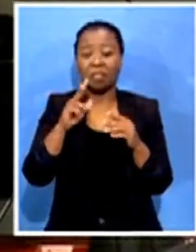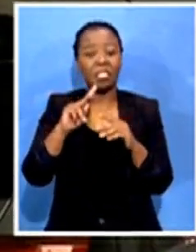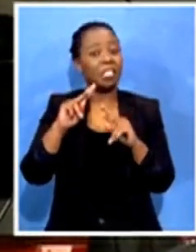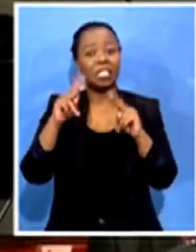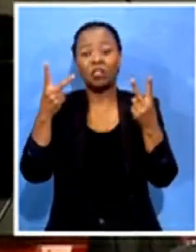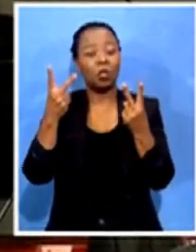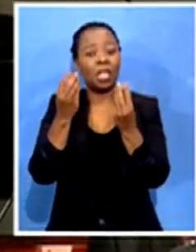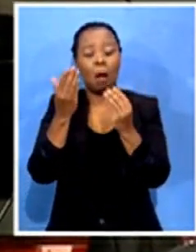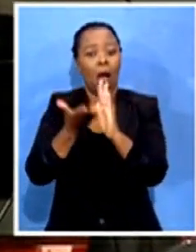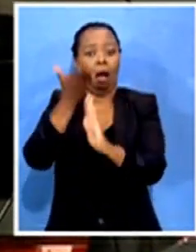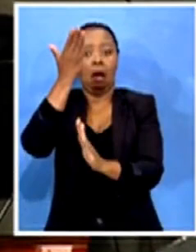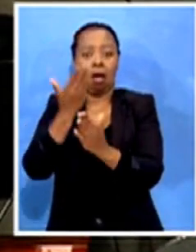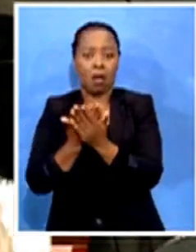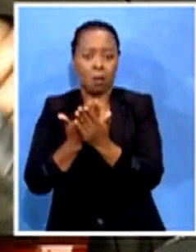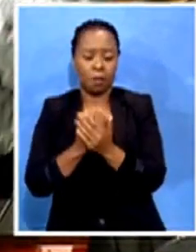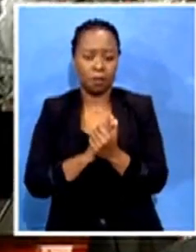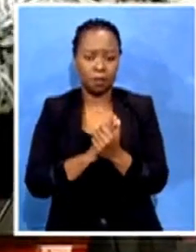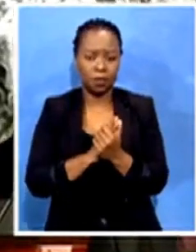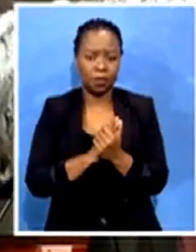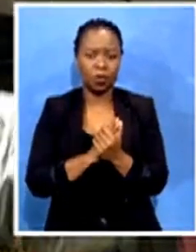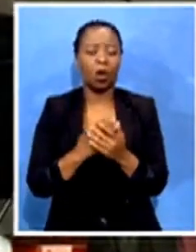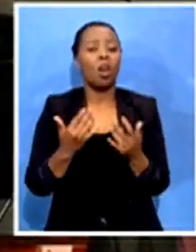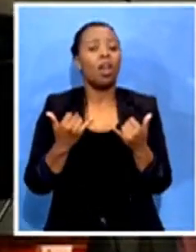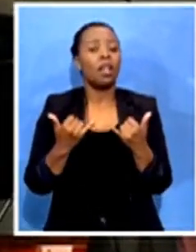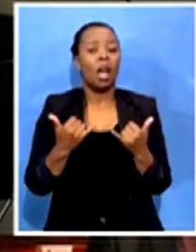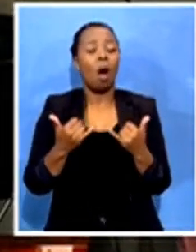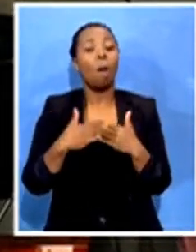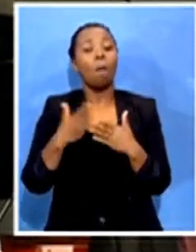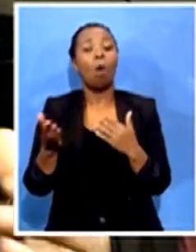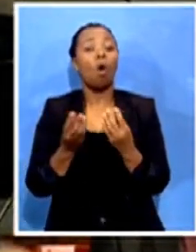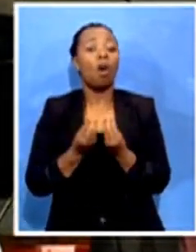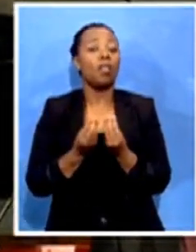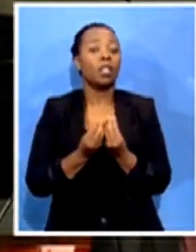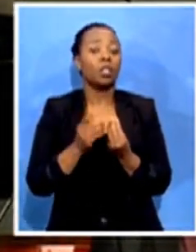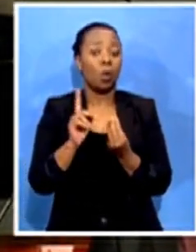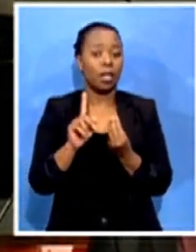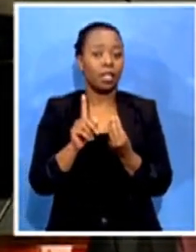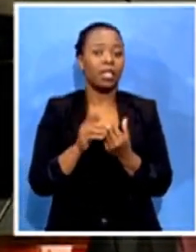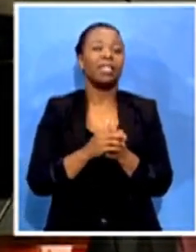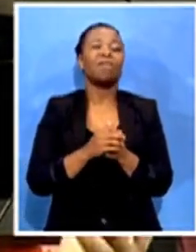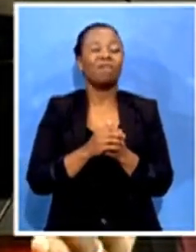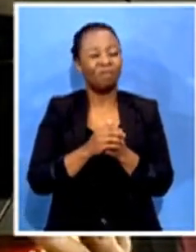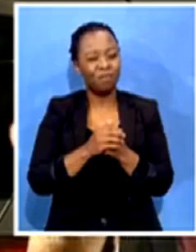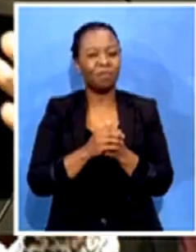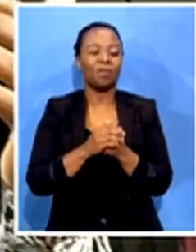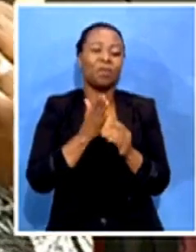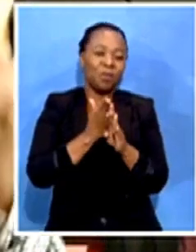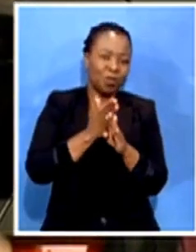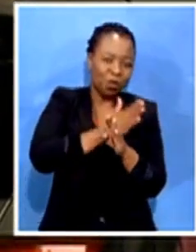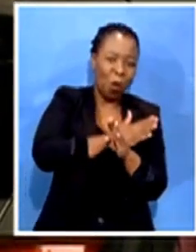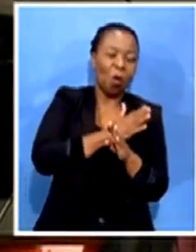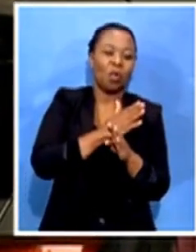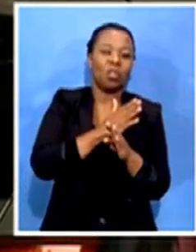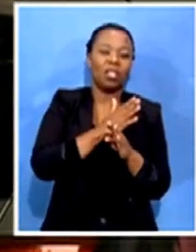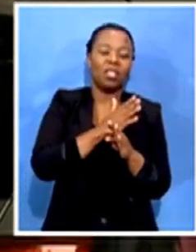is happening is a result of what has happened prior to Christmas, in the run-up to Christmas, where people let